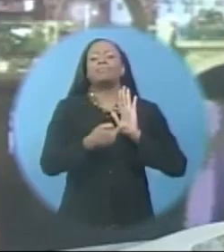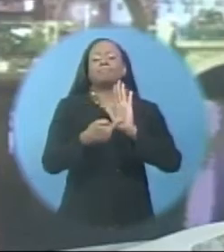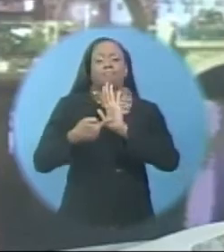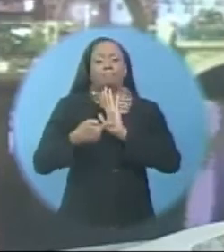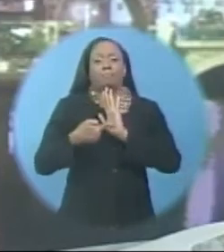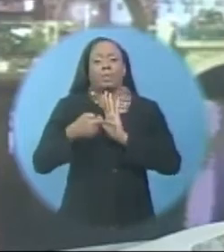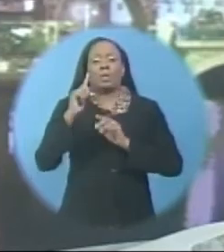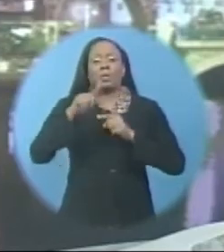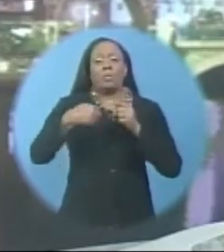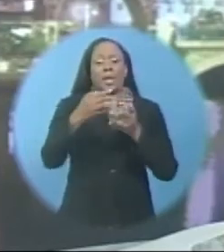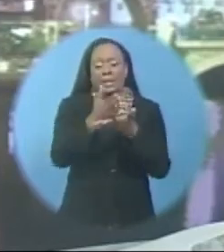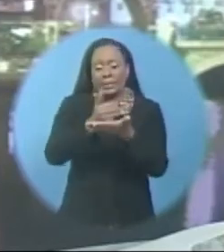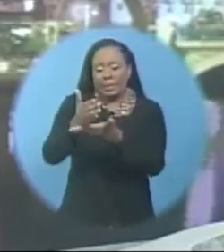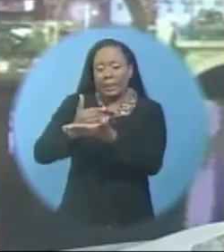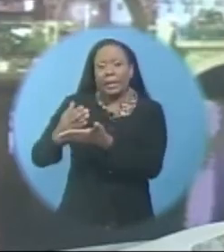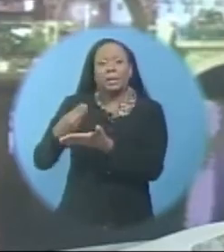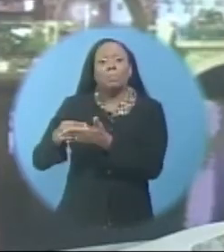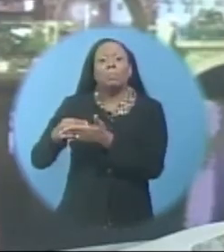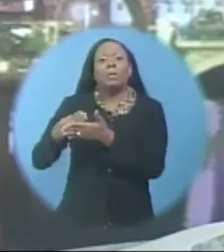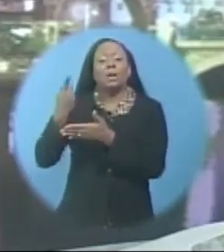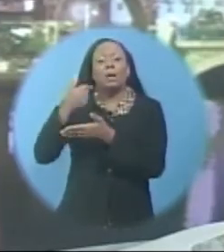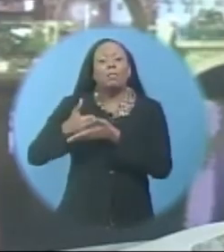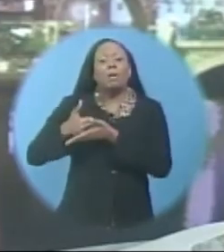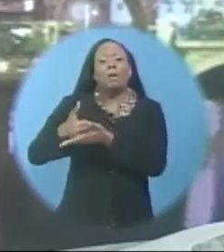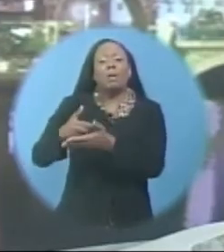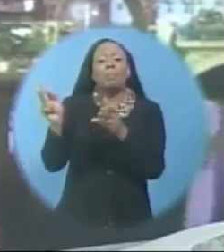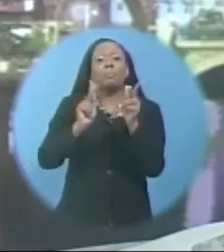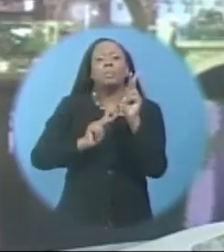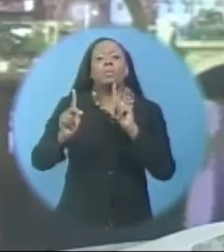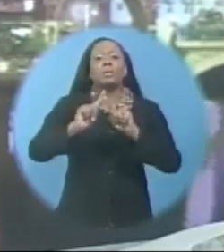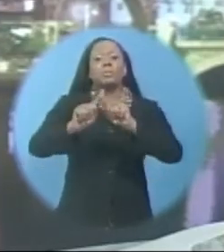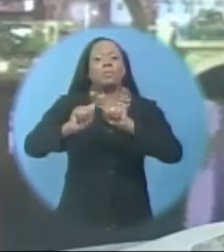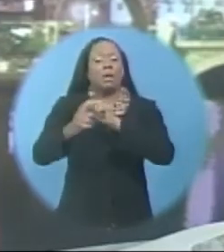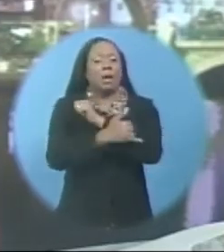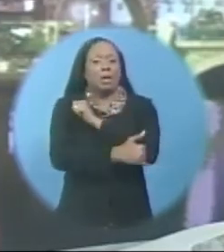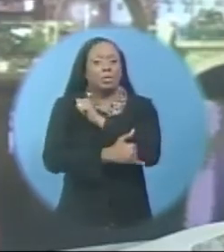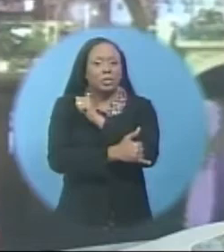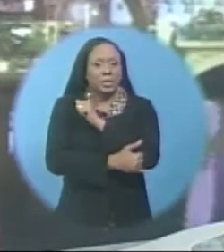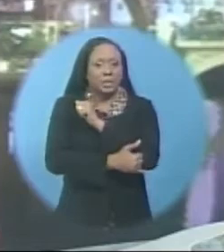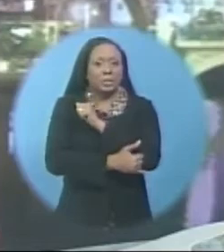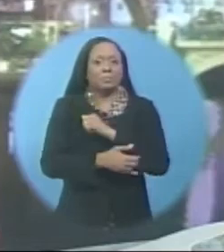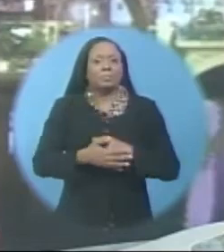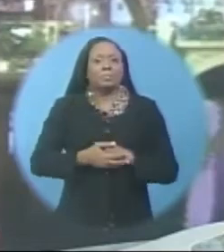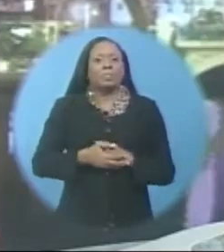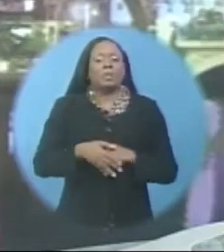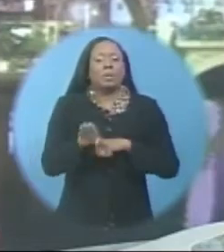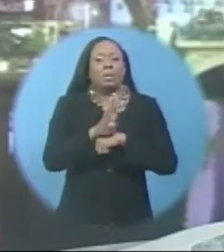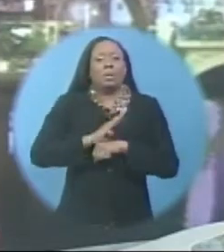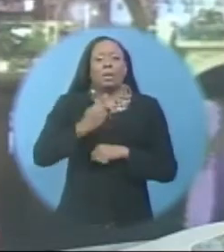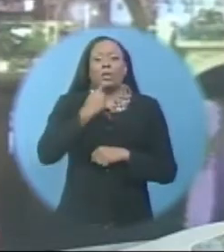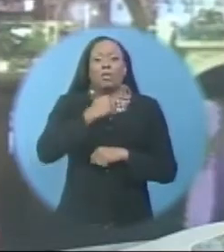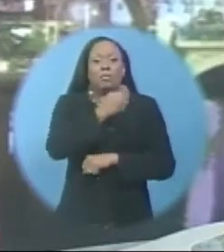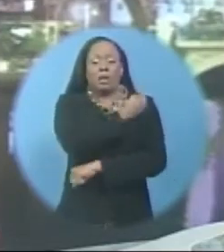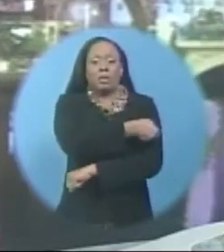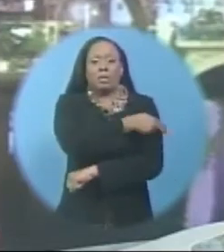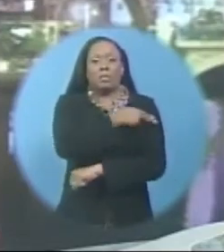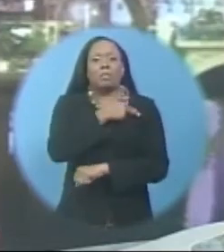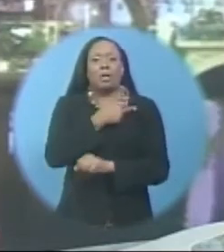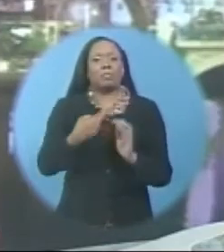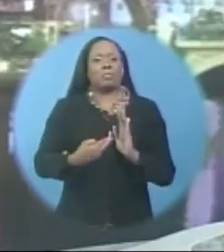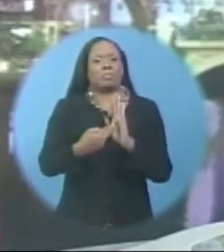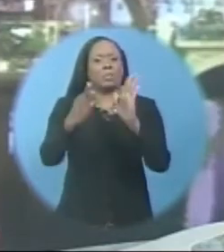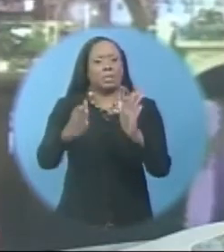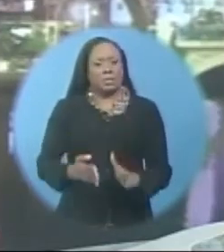of disaster relief funds from the public. Director General of the Barbados Red Cross, Edmund Bradshaw, stresses that those